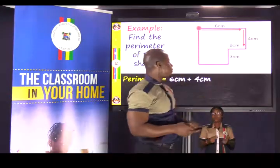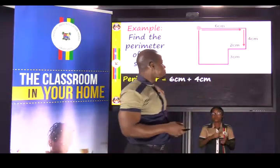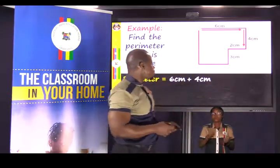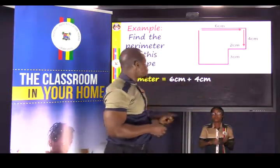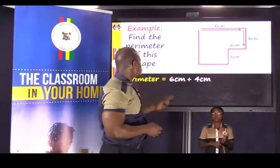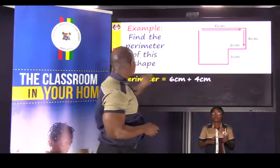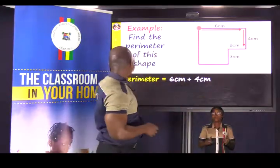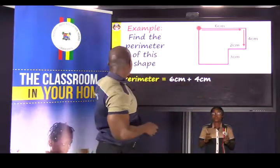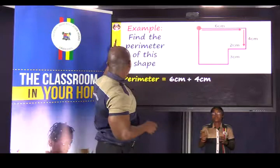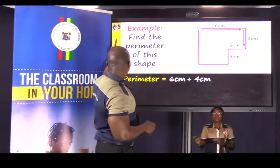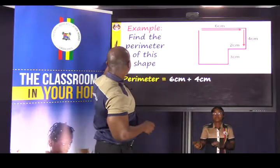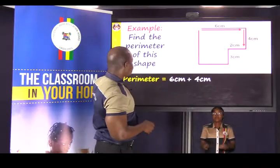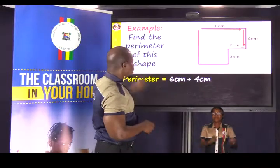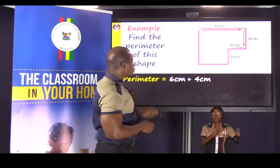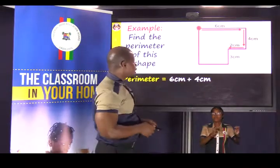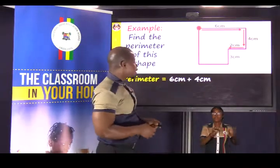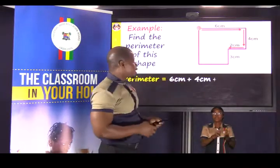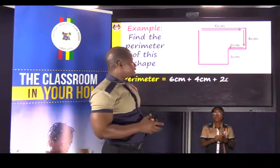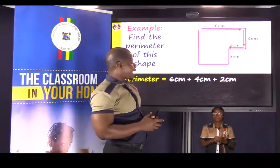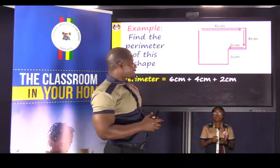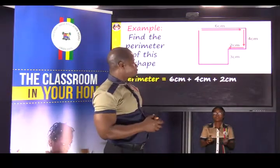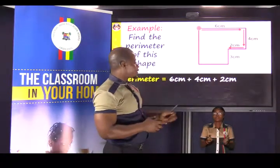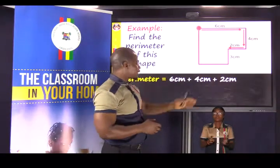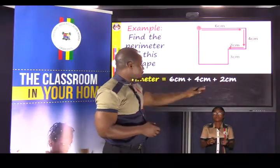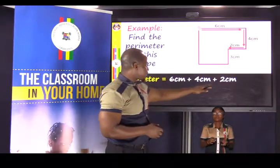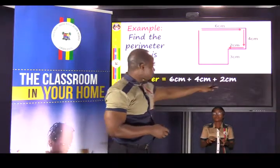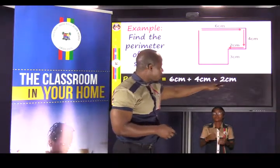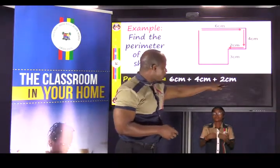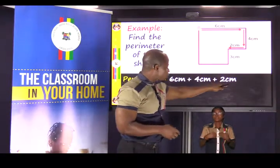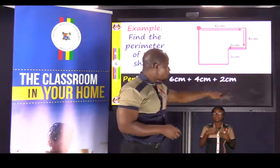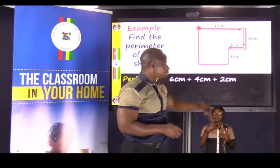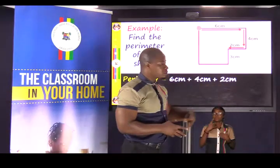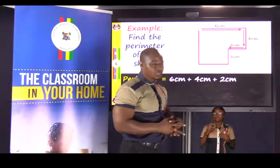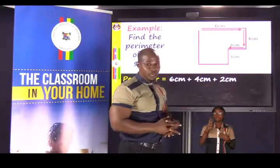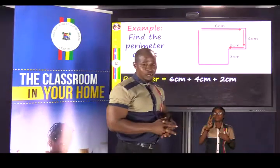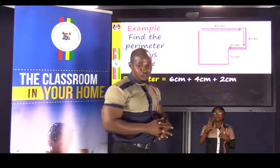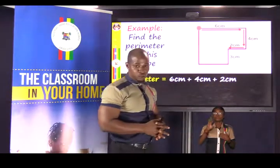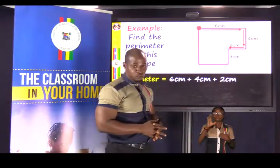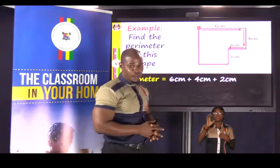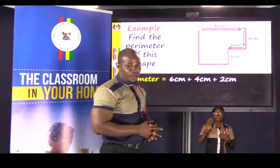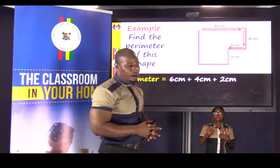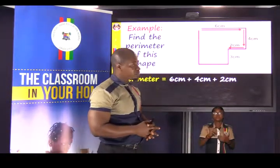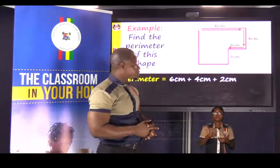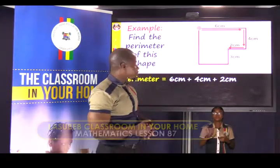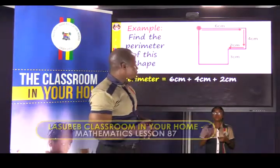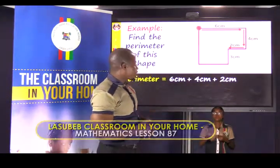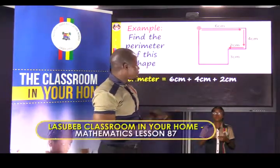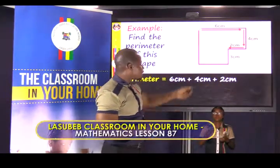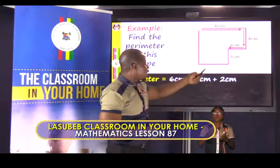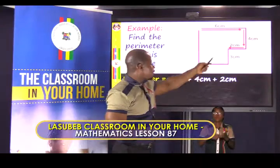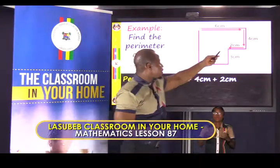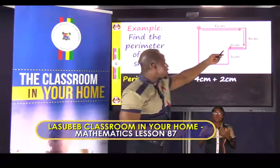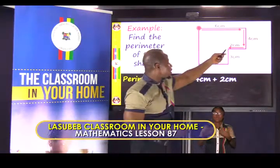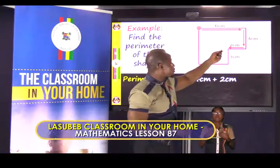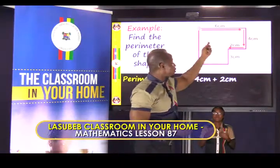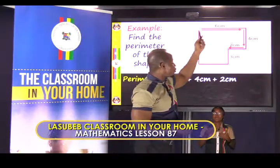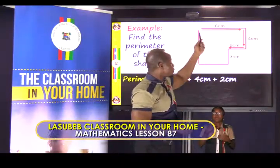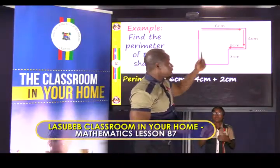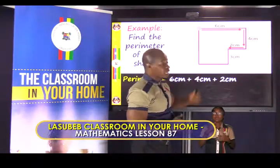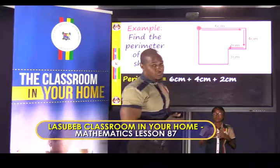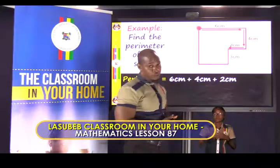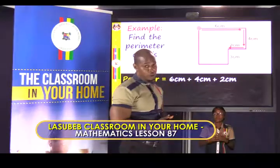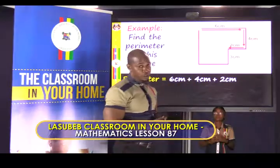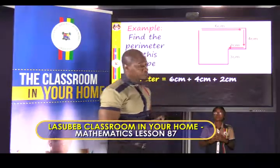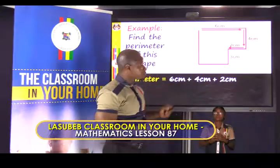this way. So if I move that way, that's 2 centimeters. So I add 2 centimeters to what I have. Now I'm here. I'm still